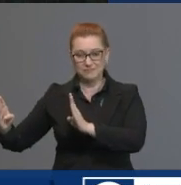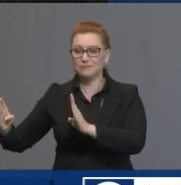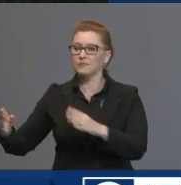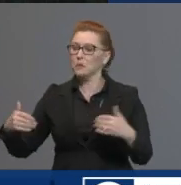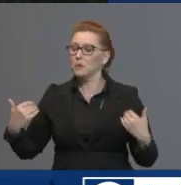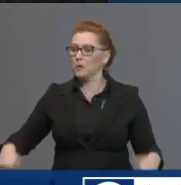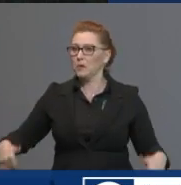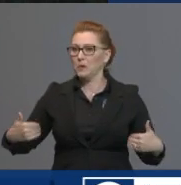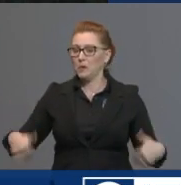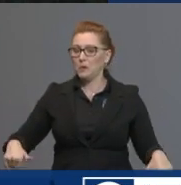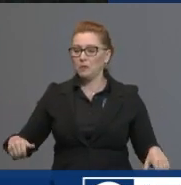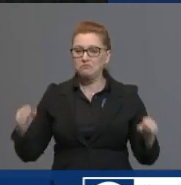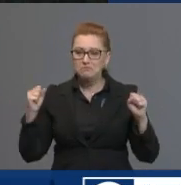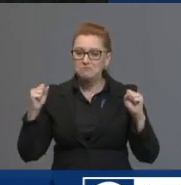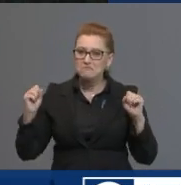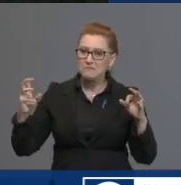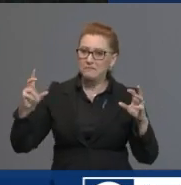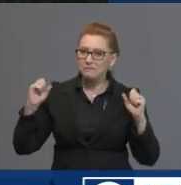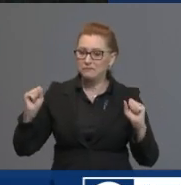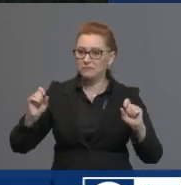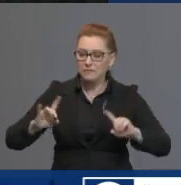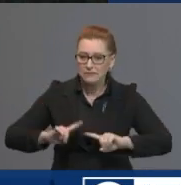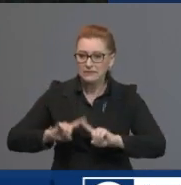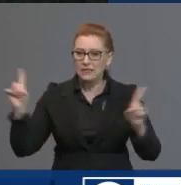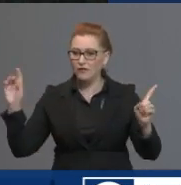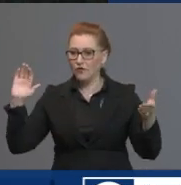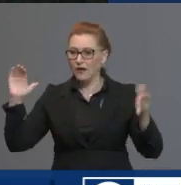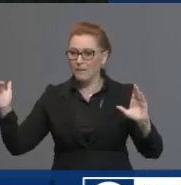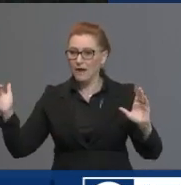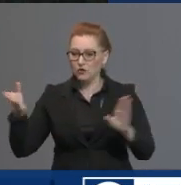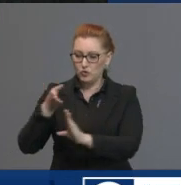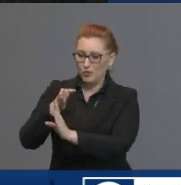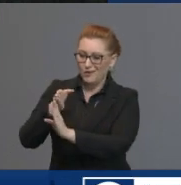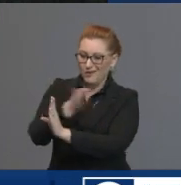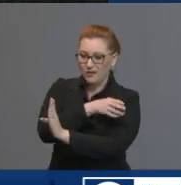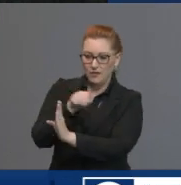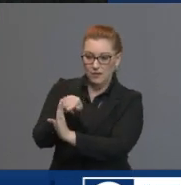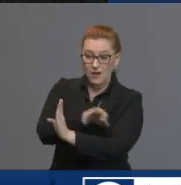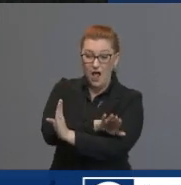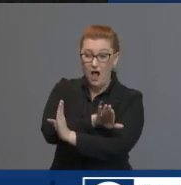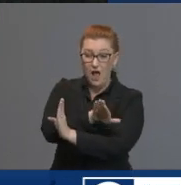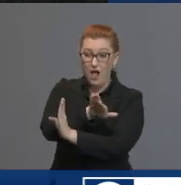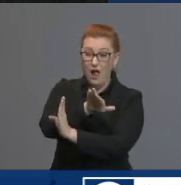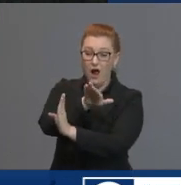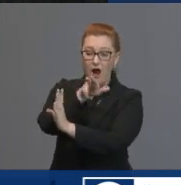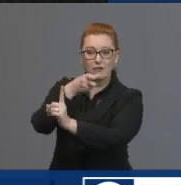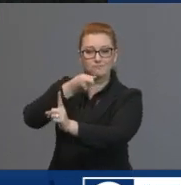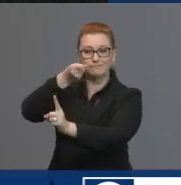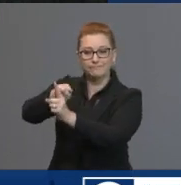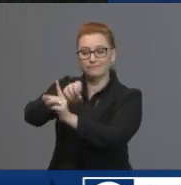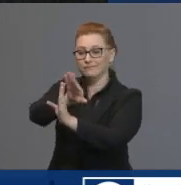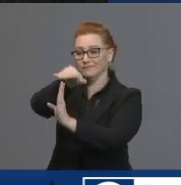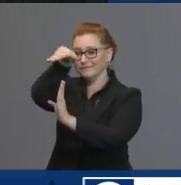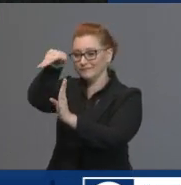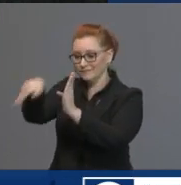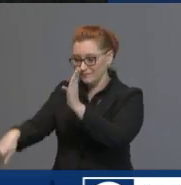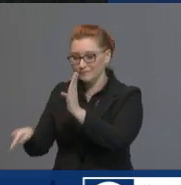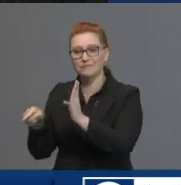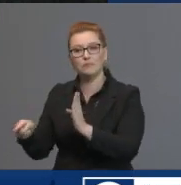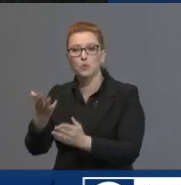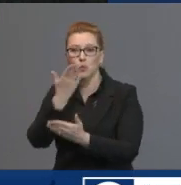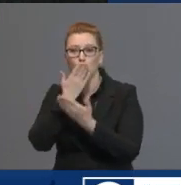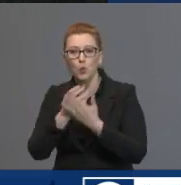weeks. This is a dramatic difference from where we were, and this is the direction that we need.